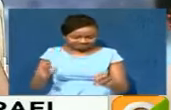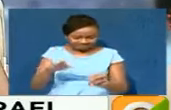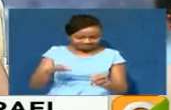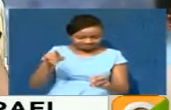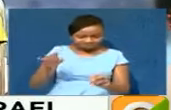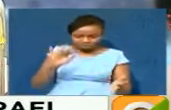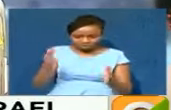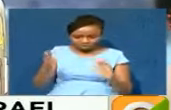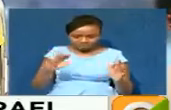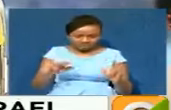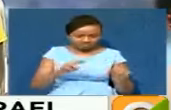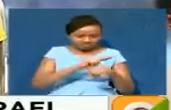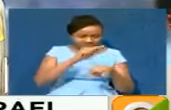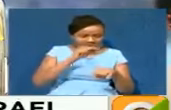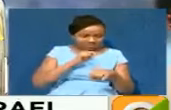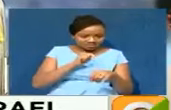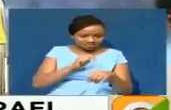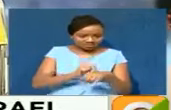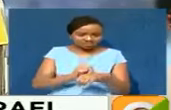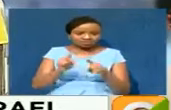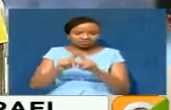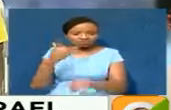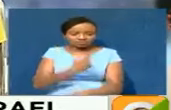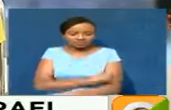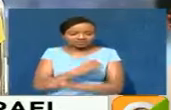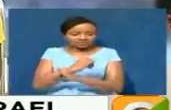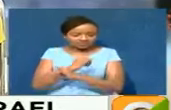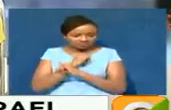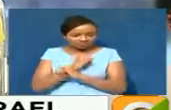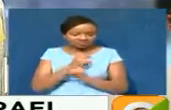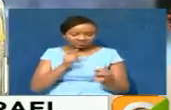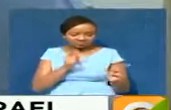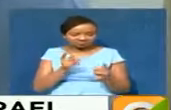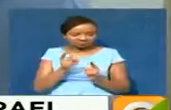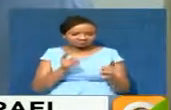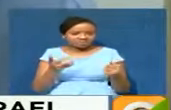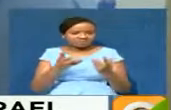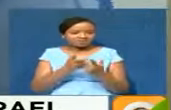to compare natural and vaccine-induced immunity to COVID-19.